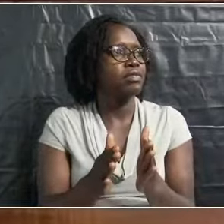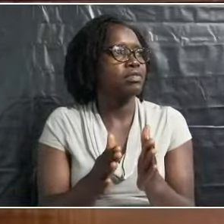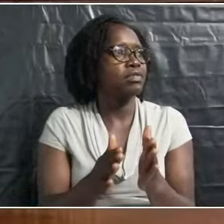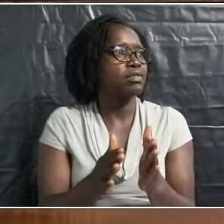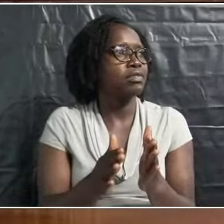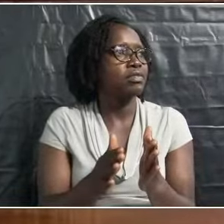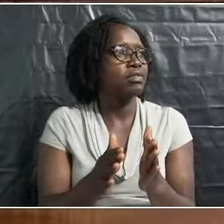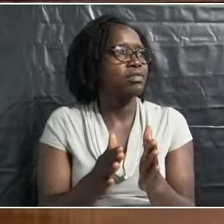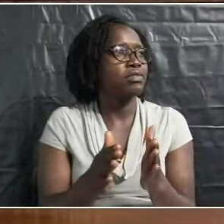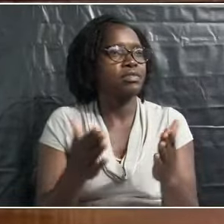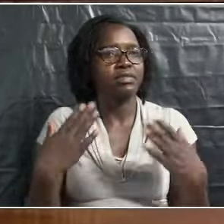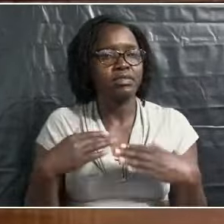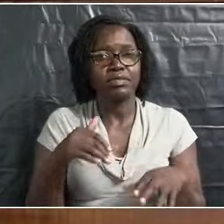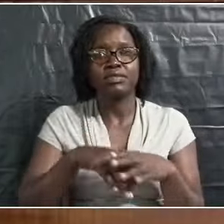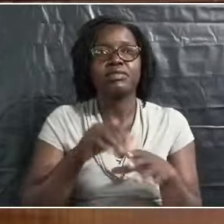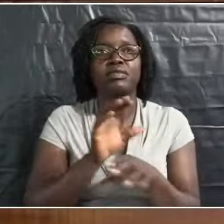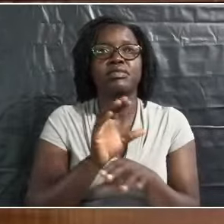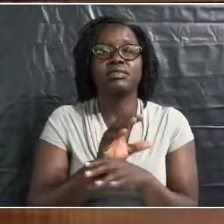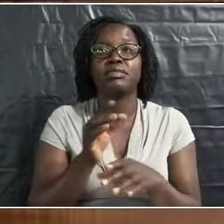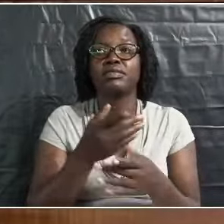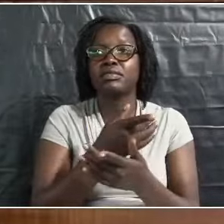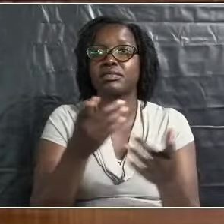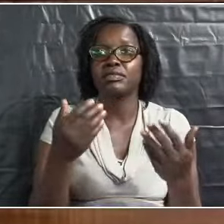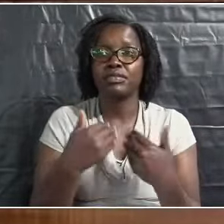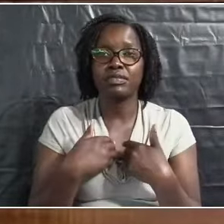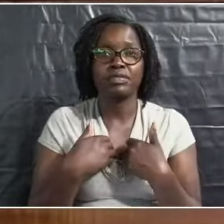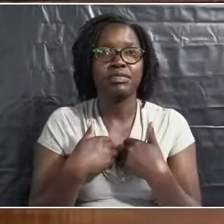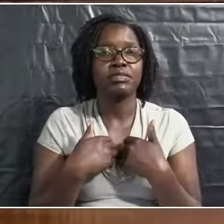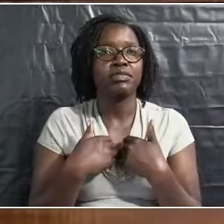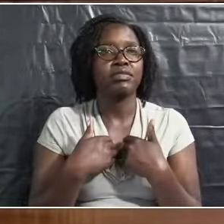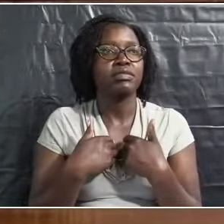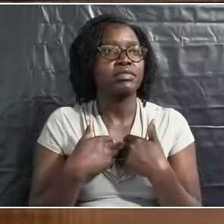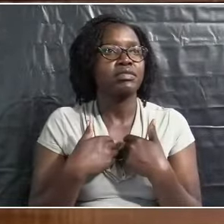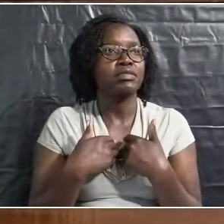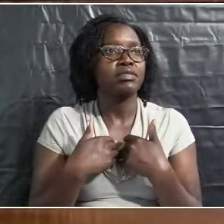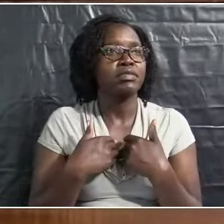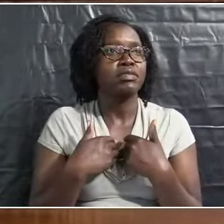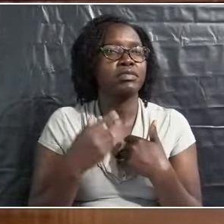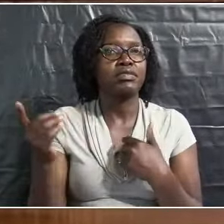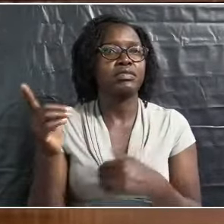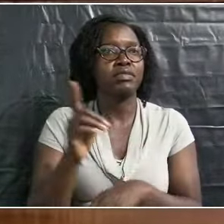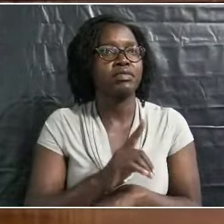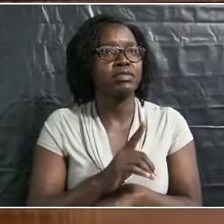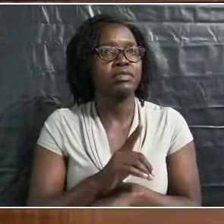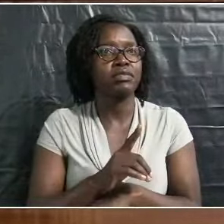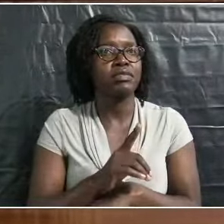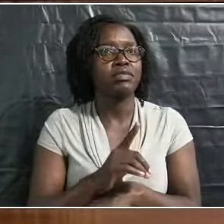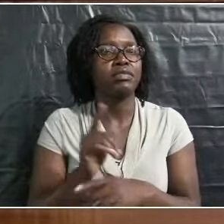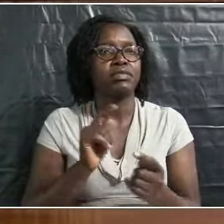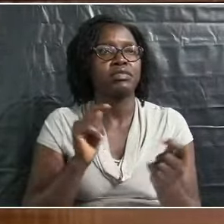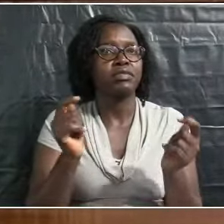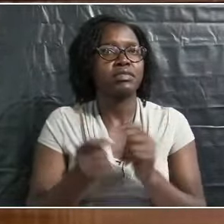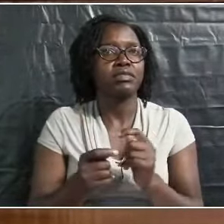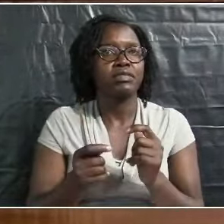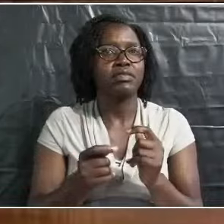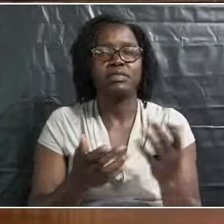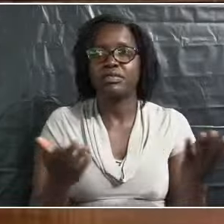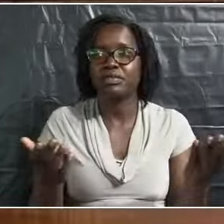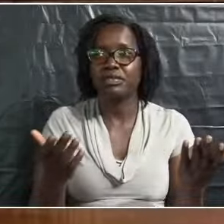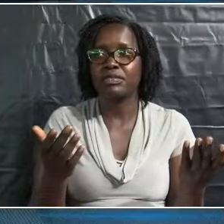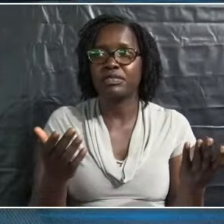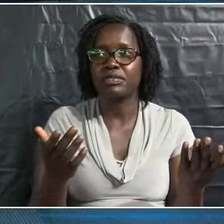There are people in this church. You know, we have big plans one day, you know, to transform this building where we